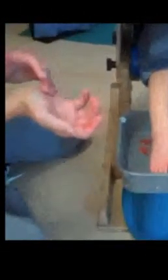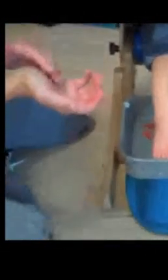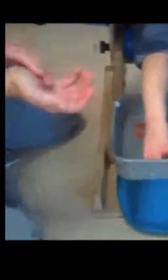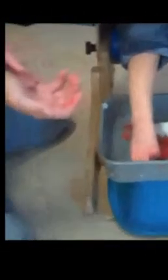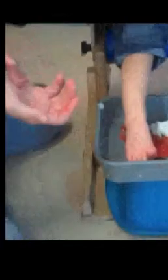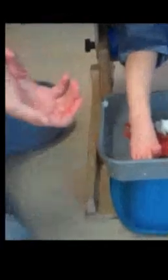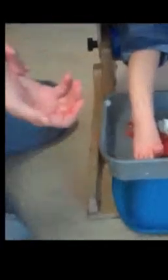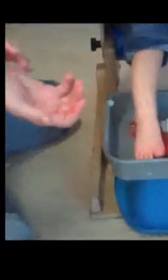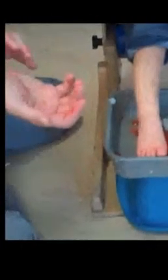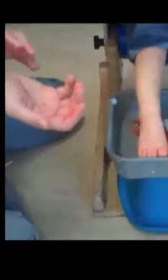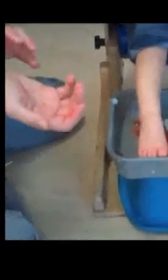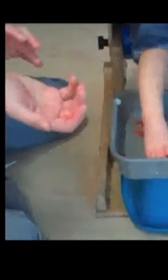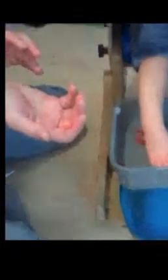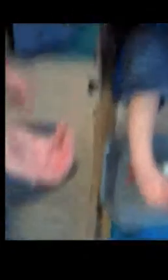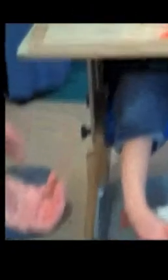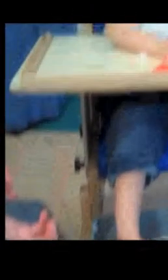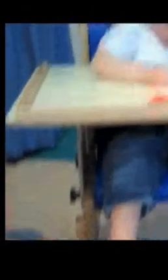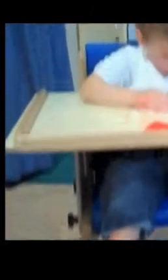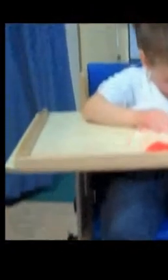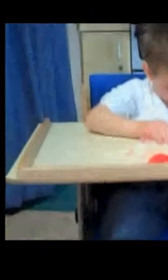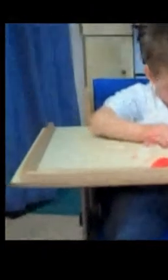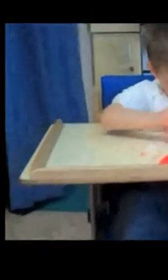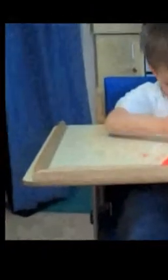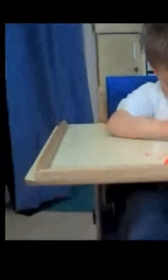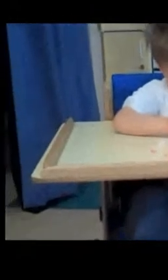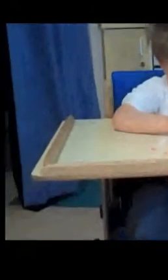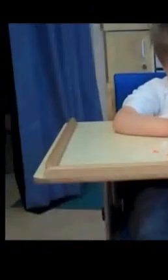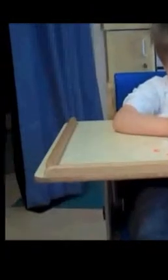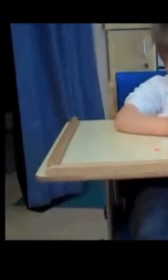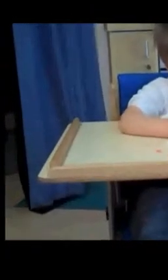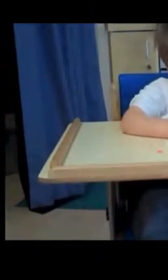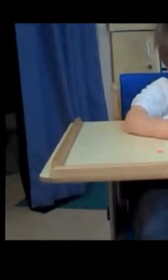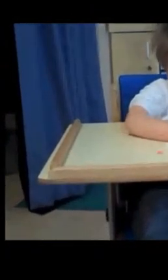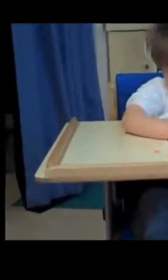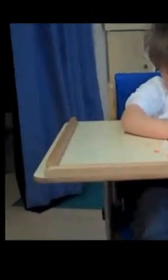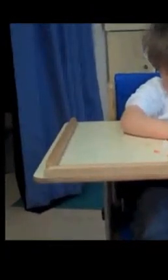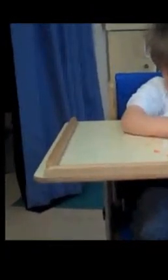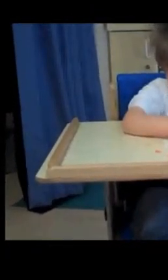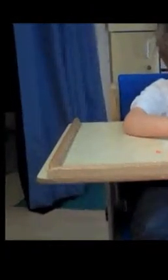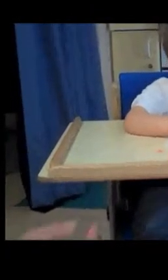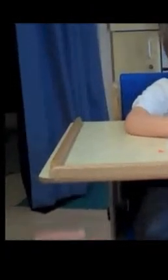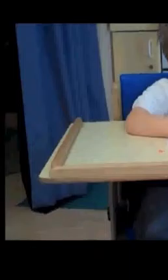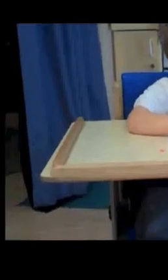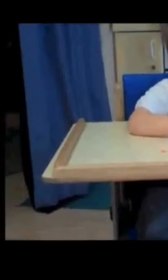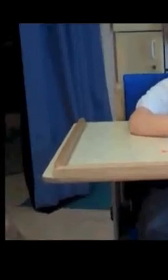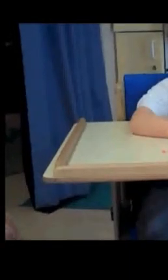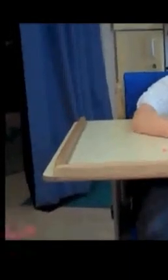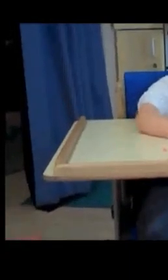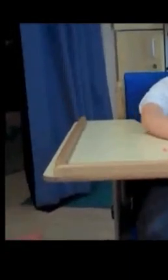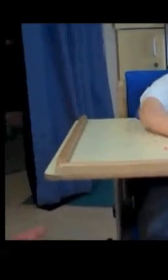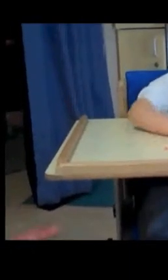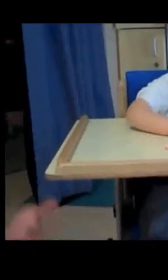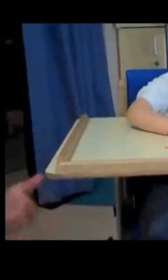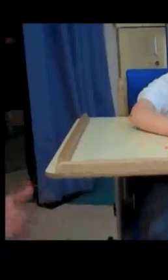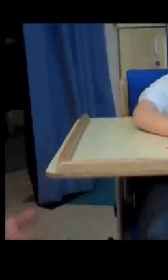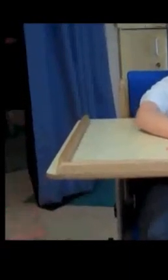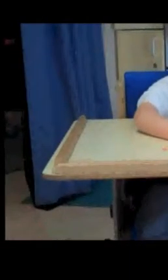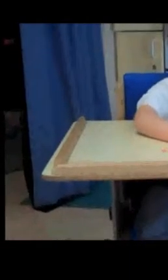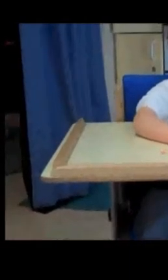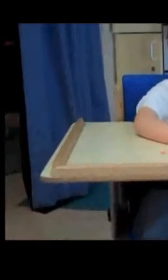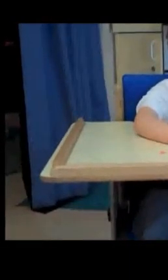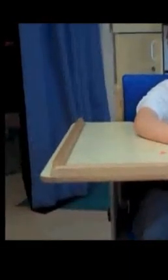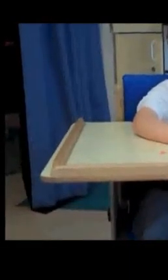Michaelin is seated with a tray on his chair. He is exploring jelly and cornflour paste with his